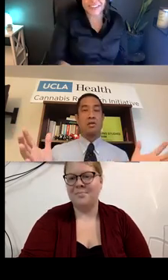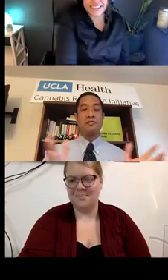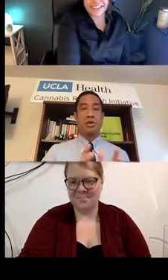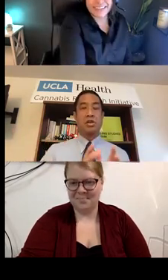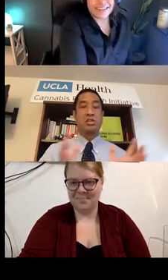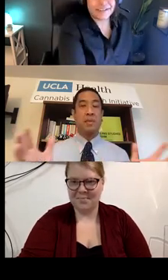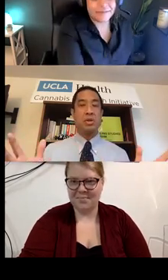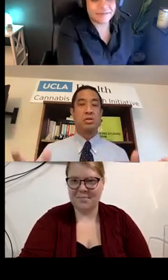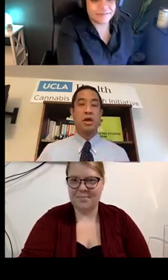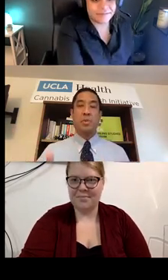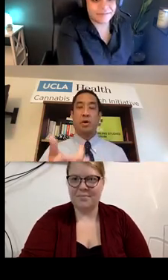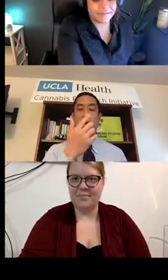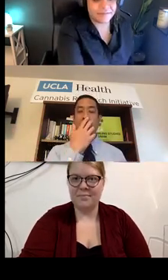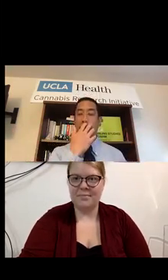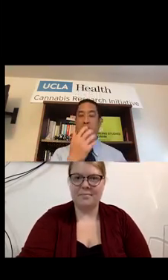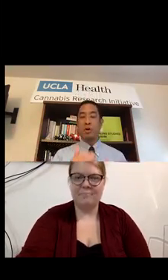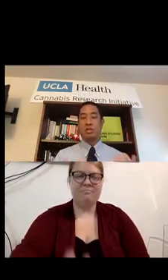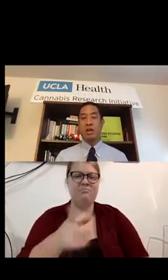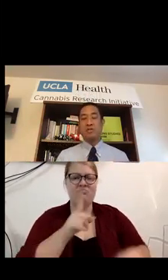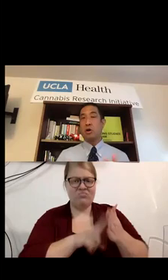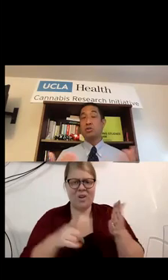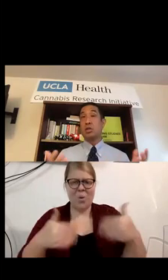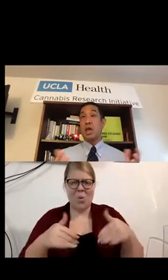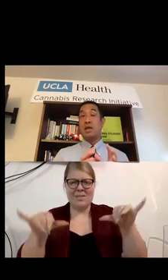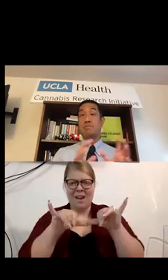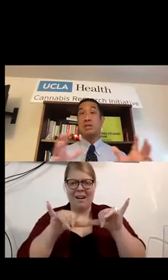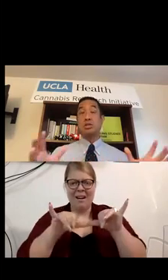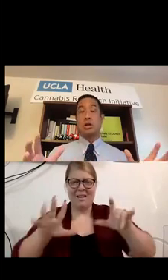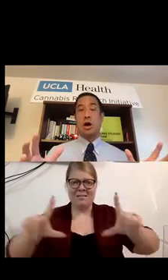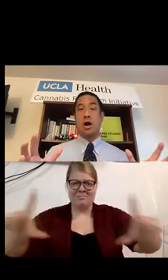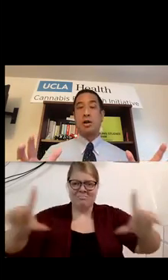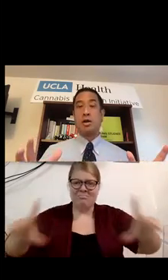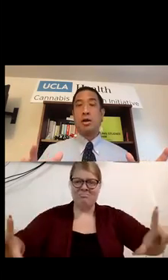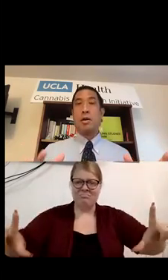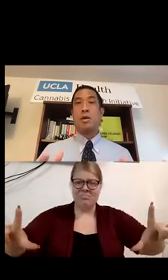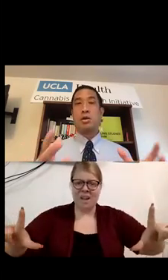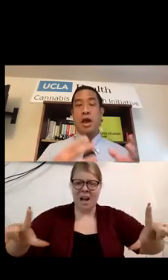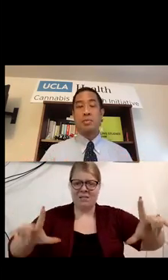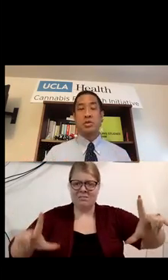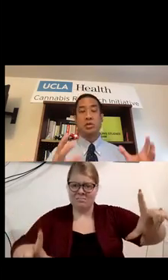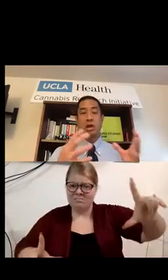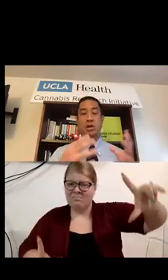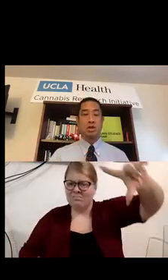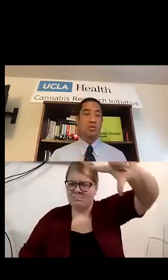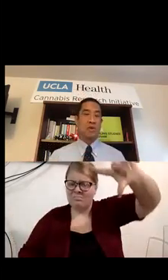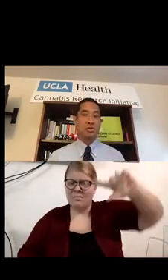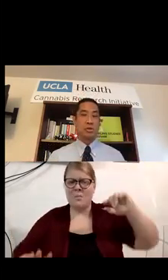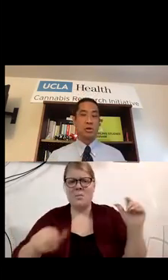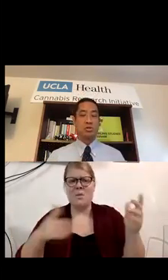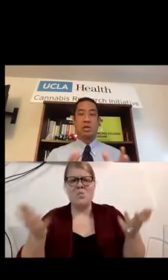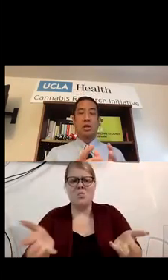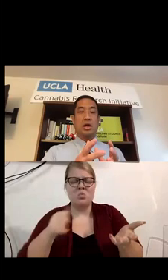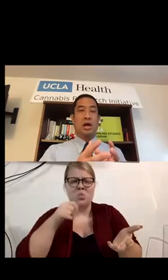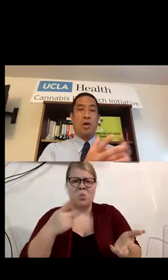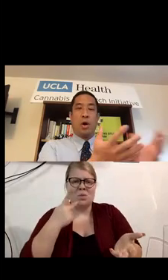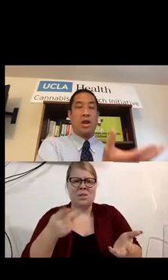highlighting the acceptance, but look at the billboard itself. You don't see any messaging on cannabis addiction prevention. You don't